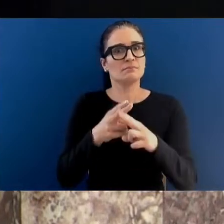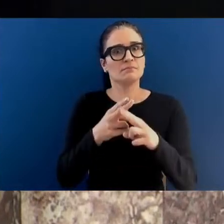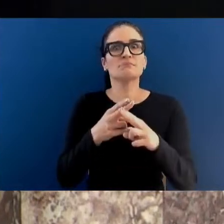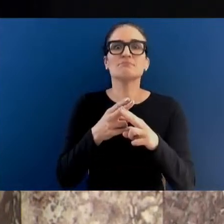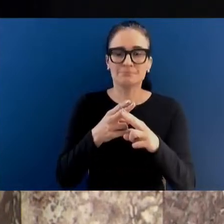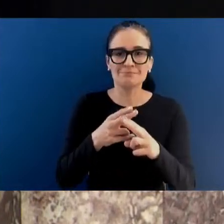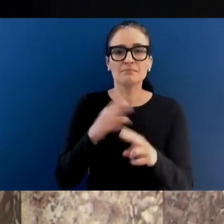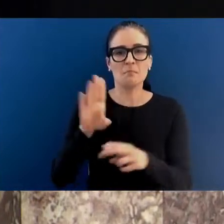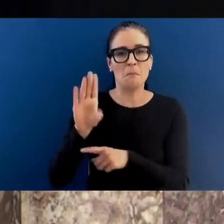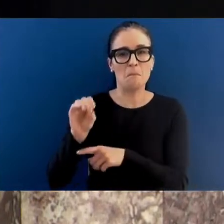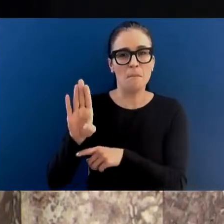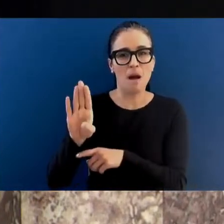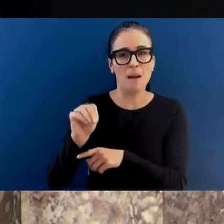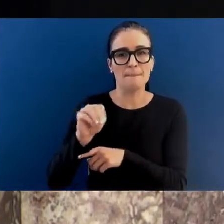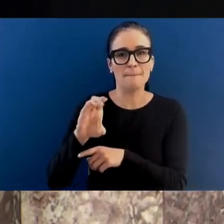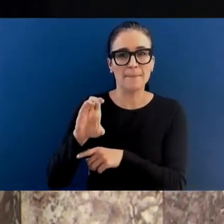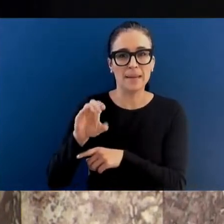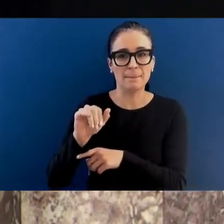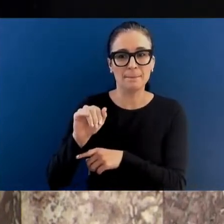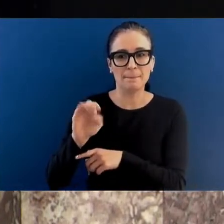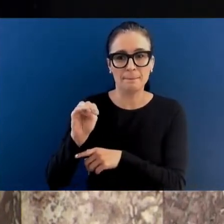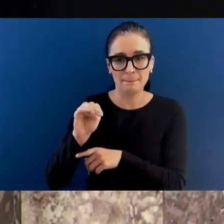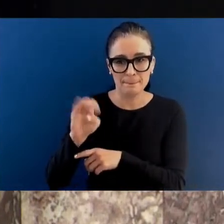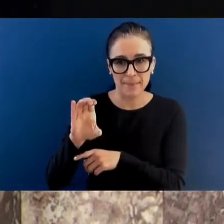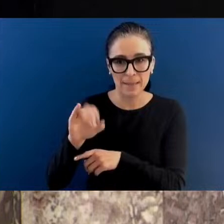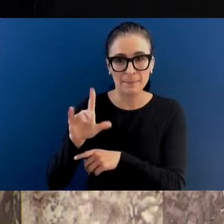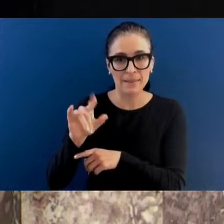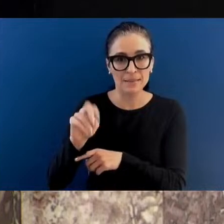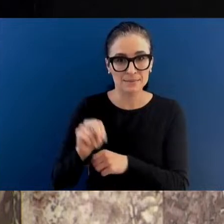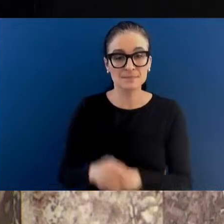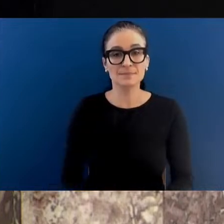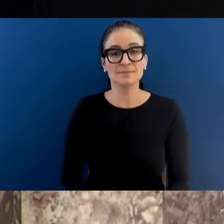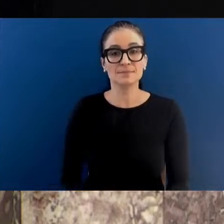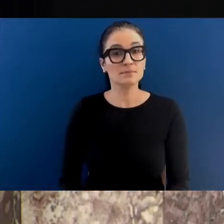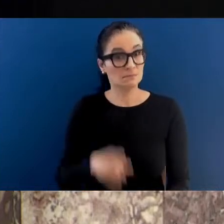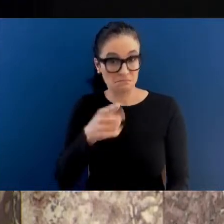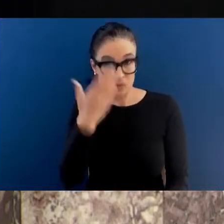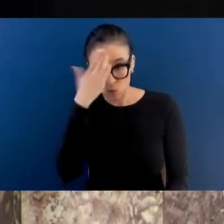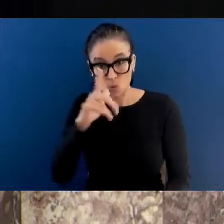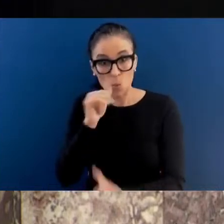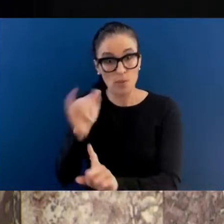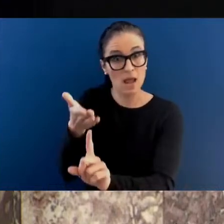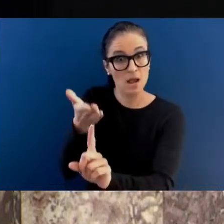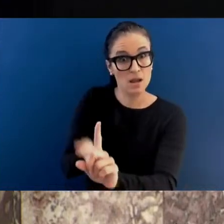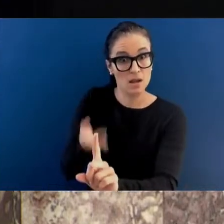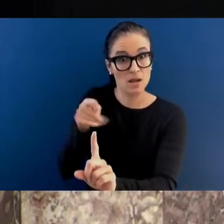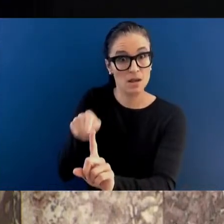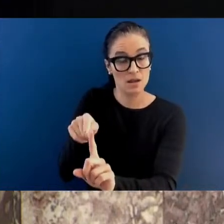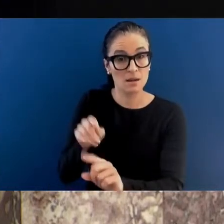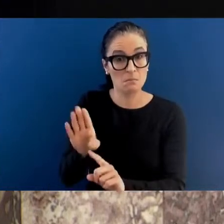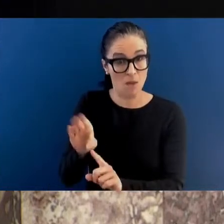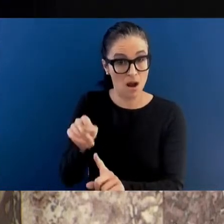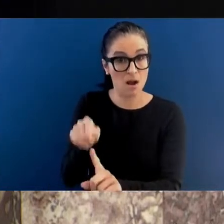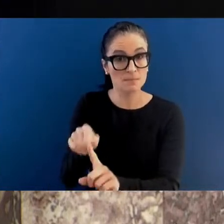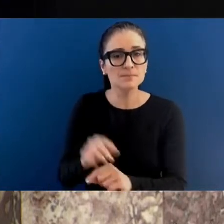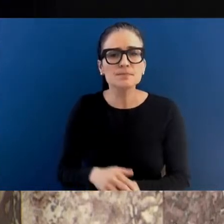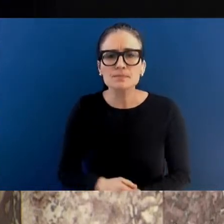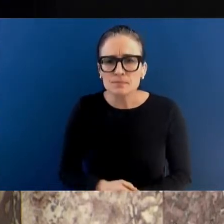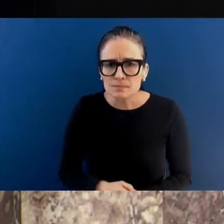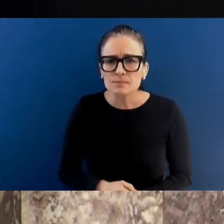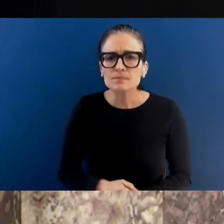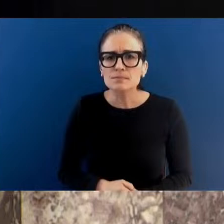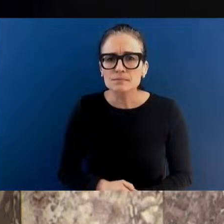For those who don't know Bob, it's clear why he's earned such a revered title. His century of life has been marked by unwavering dedication to